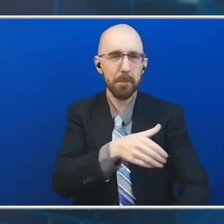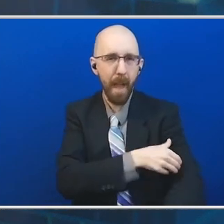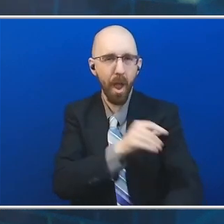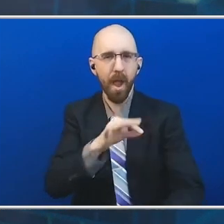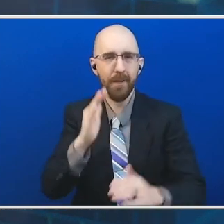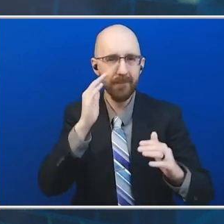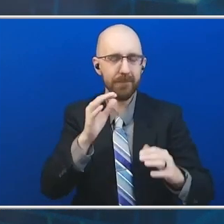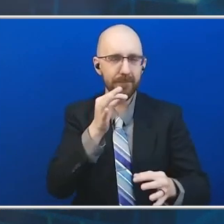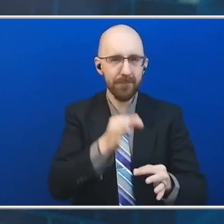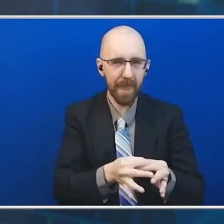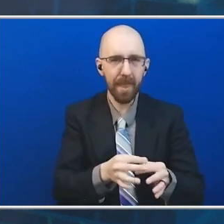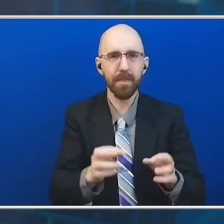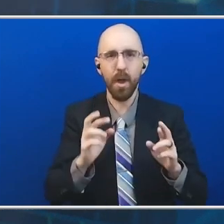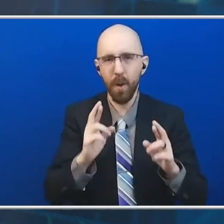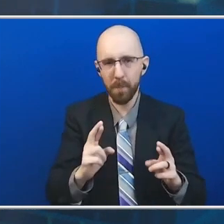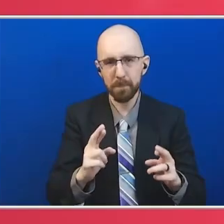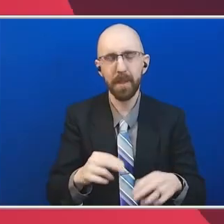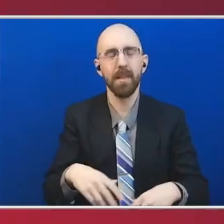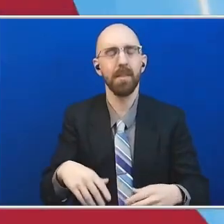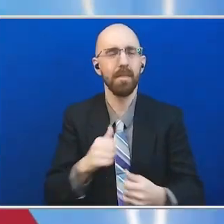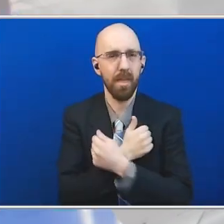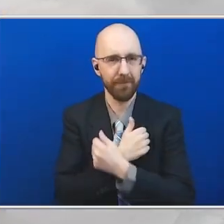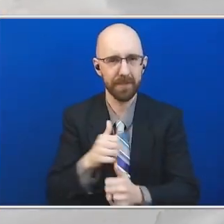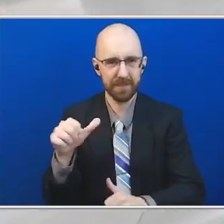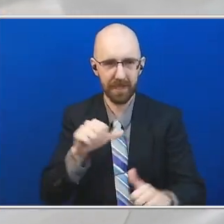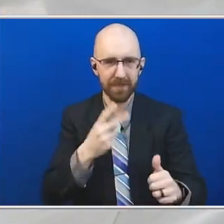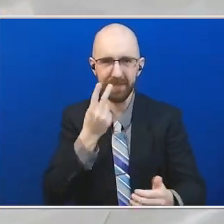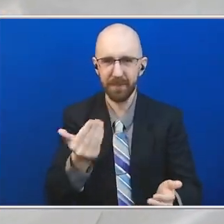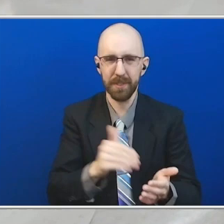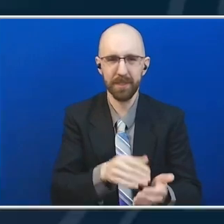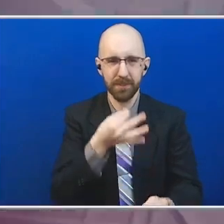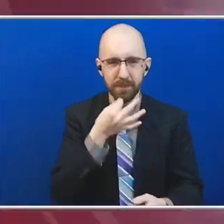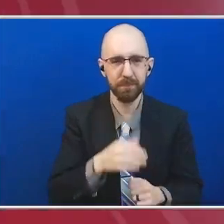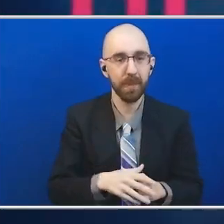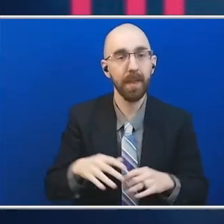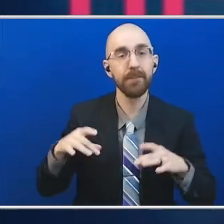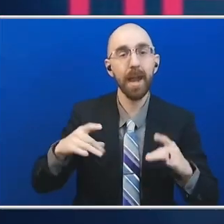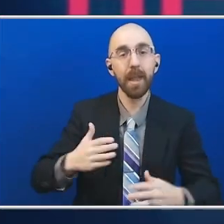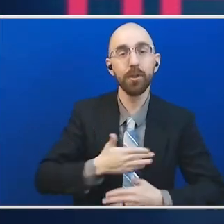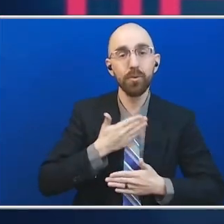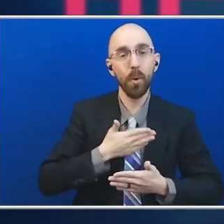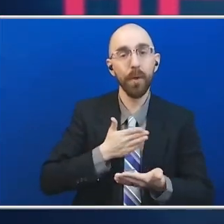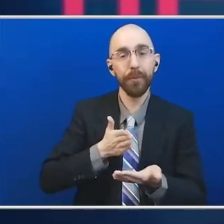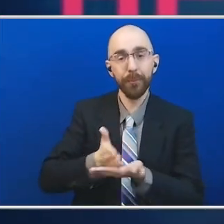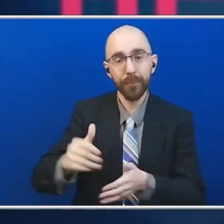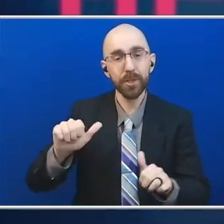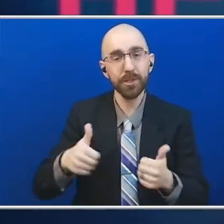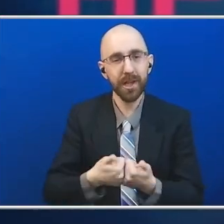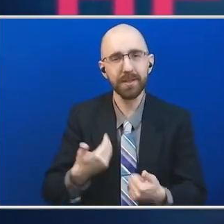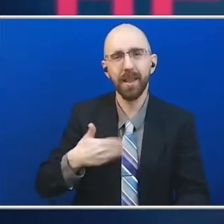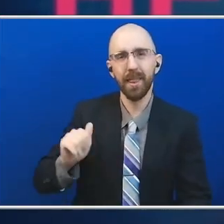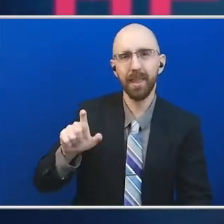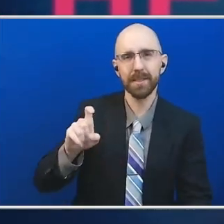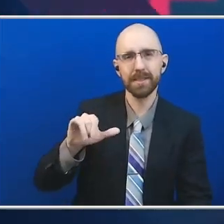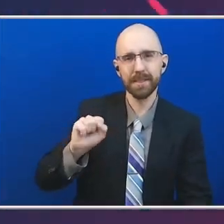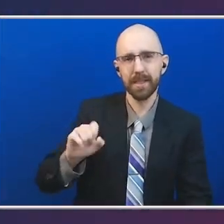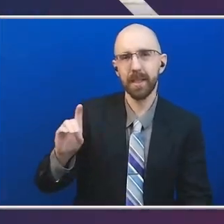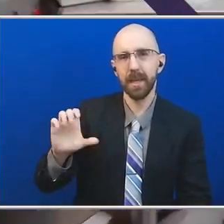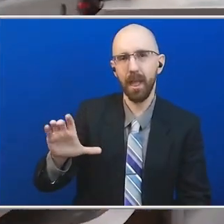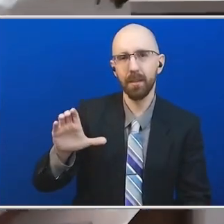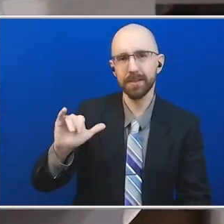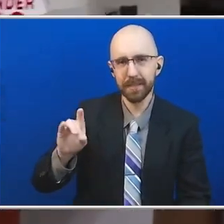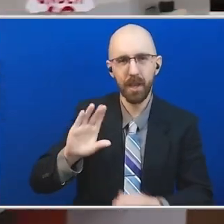and science. We'll see you again soon. Finding joy through the challenges. I'm Alexis Del Cid on the next All Things